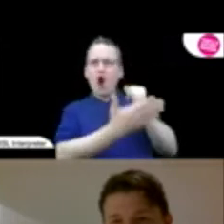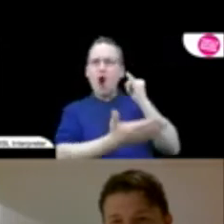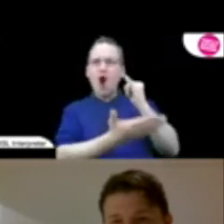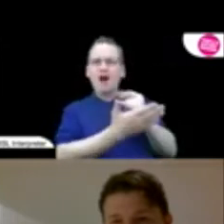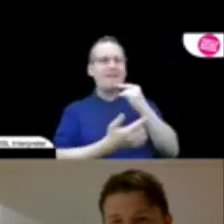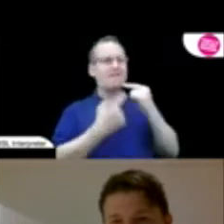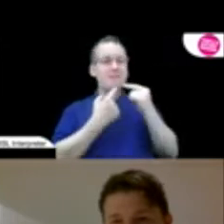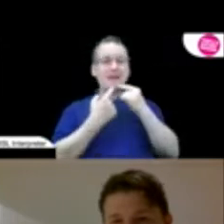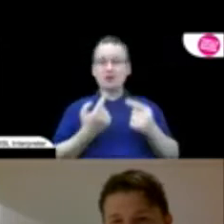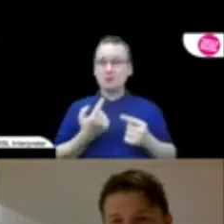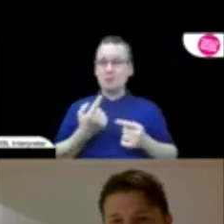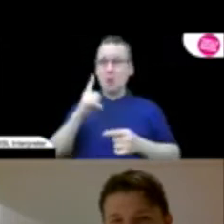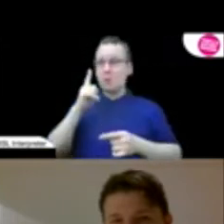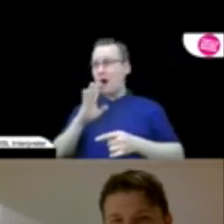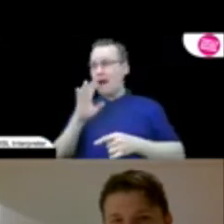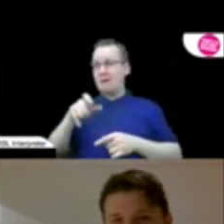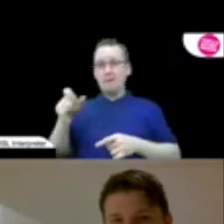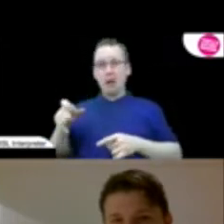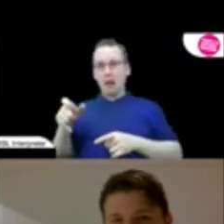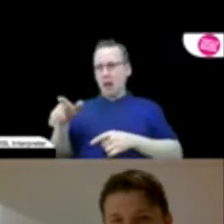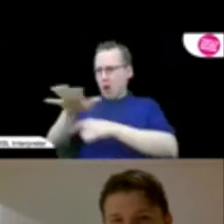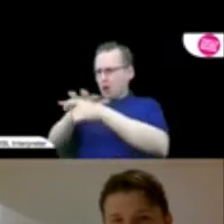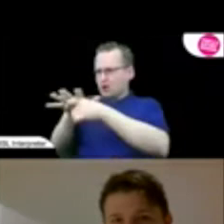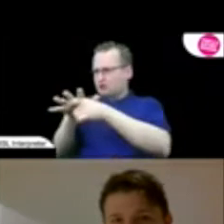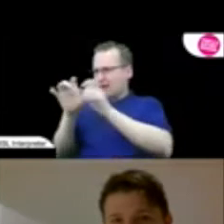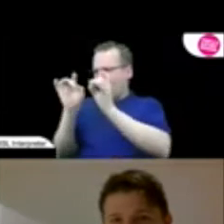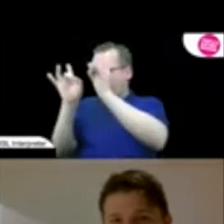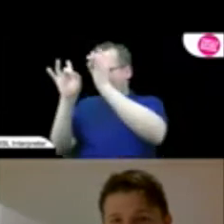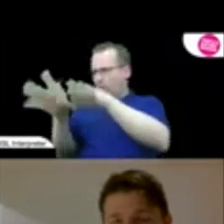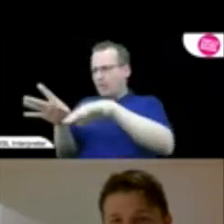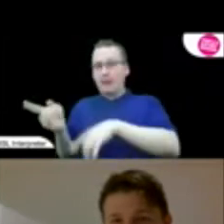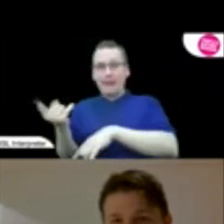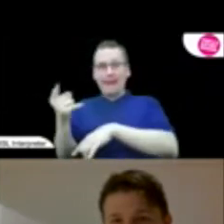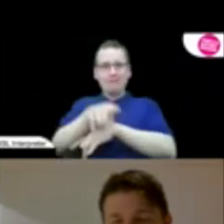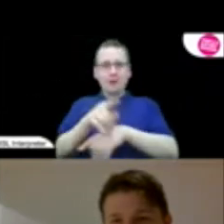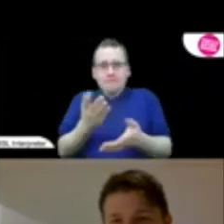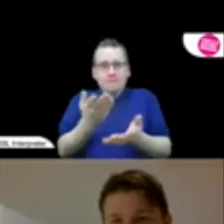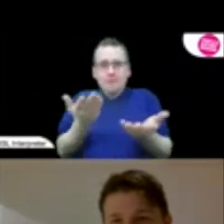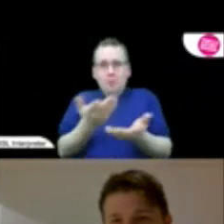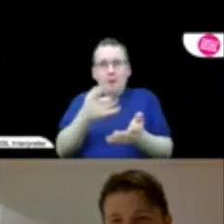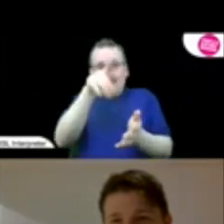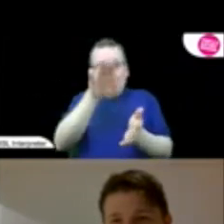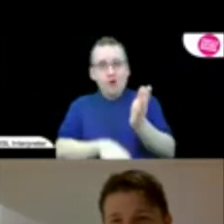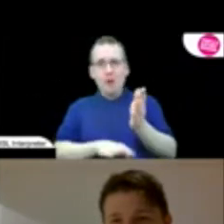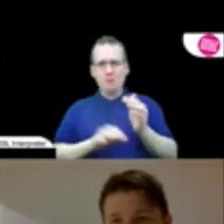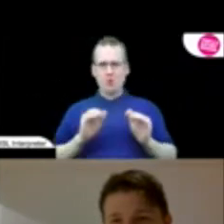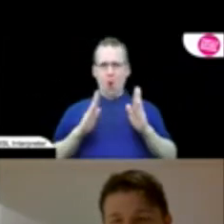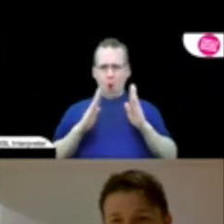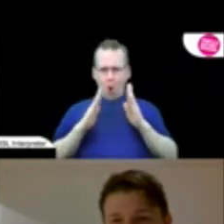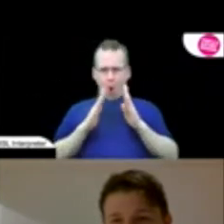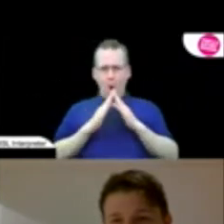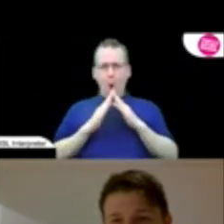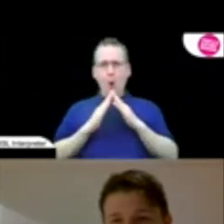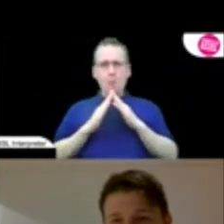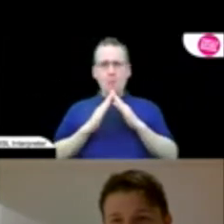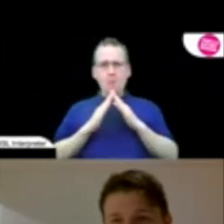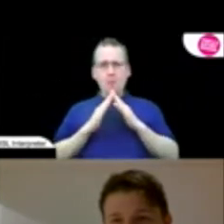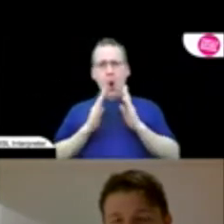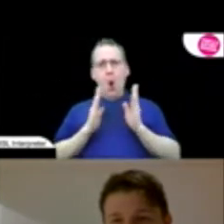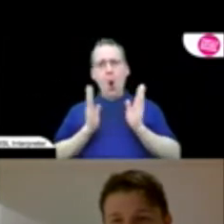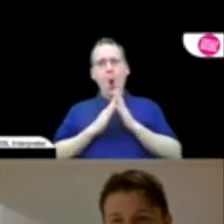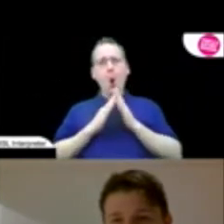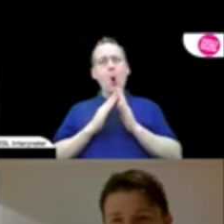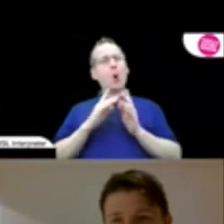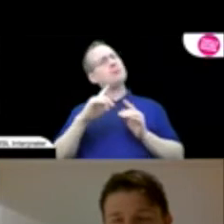one reason why people leave their countries. No matter how poor, where you come from, your home is a home. Your home is a sweet home. No